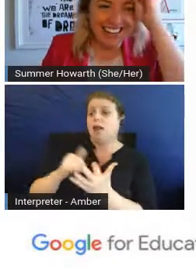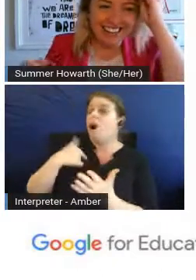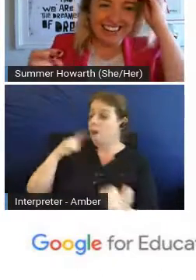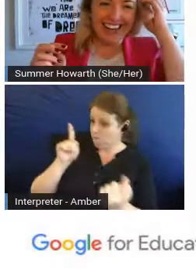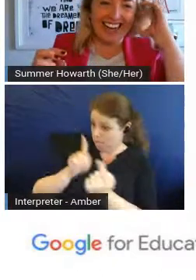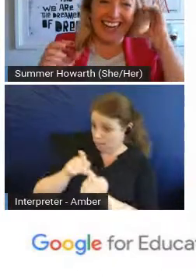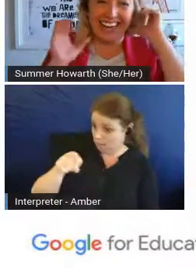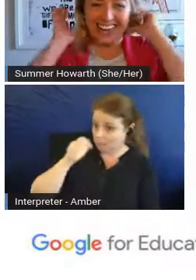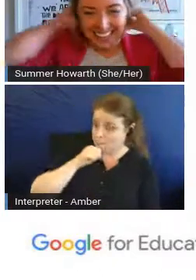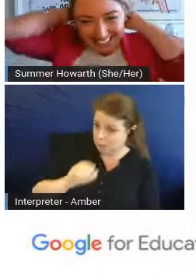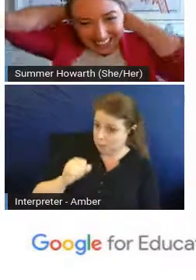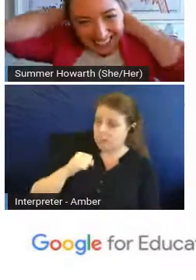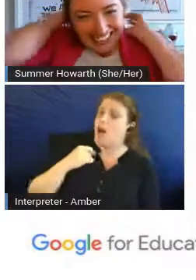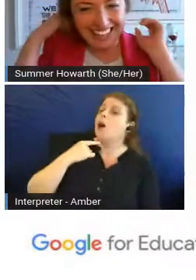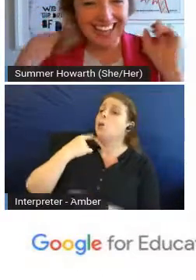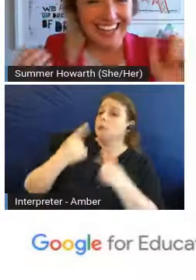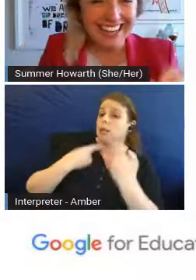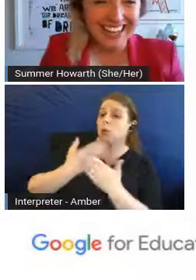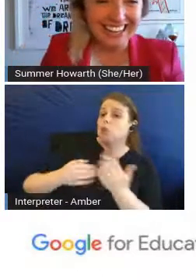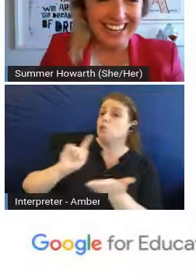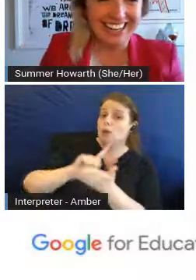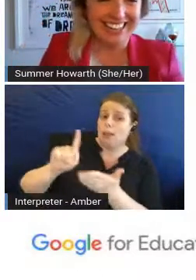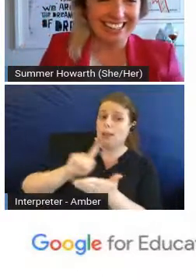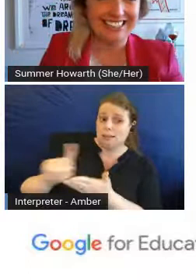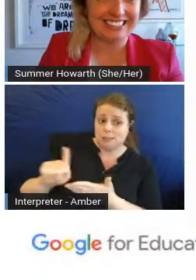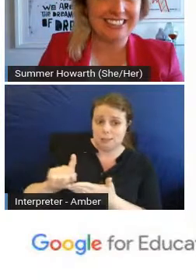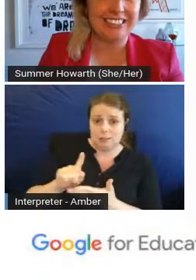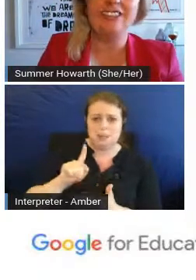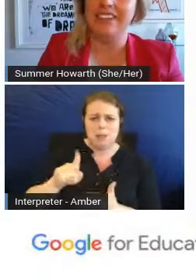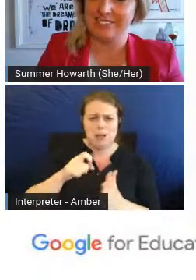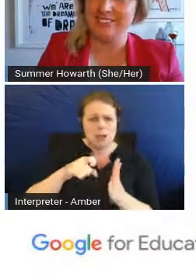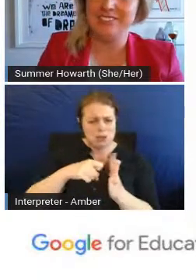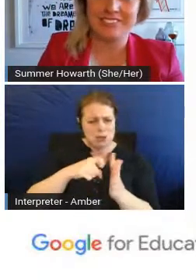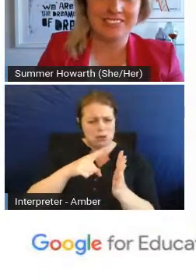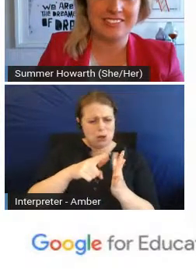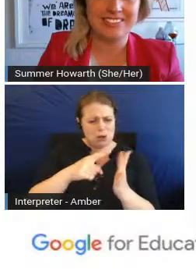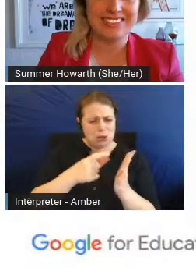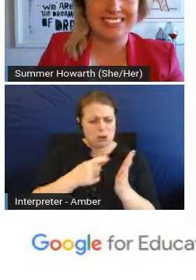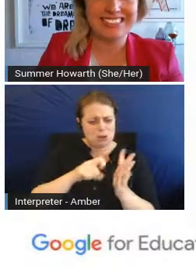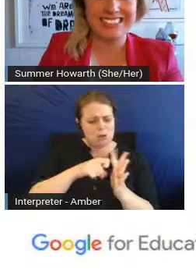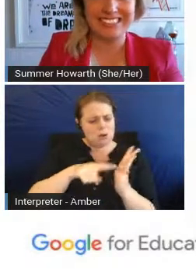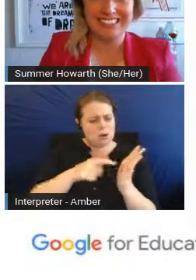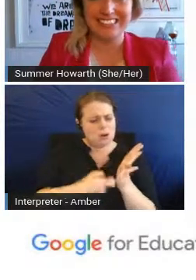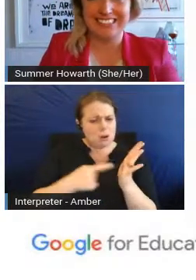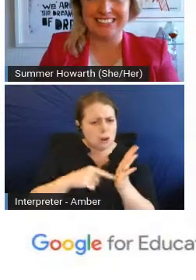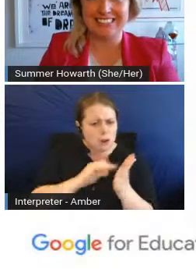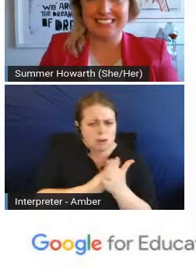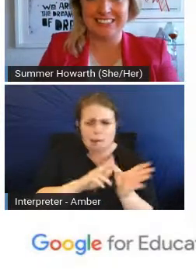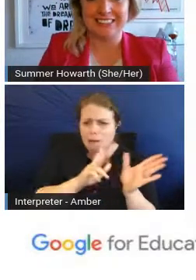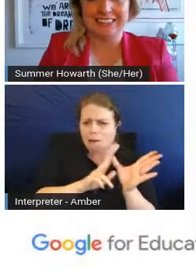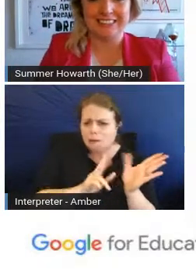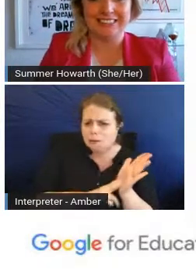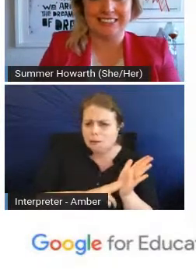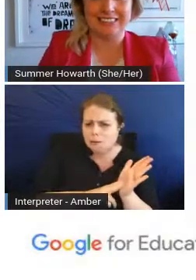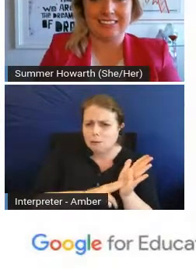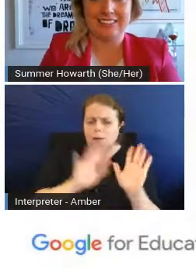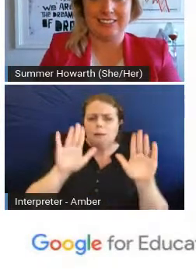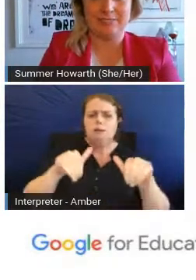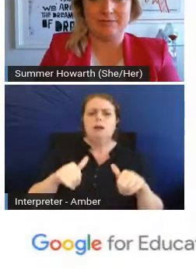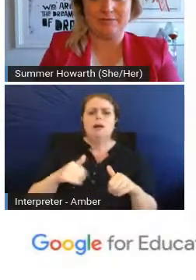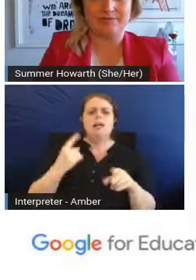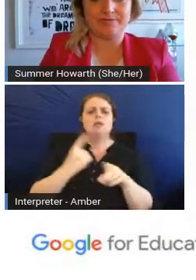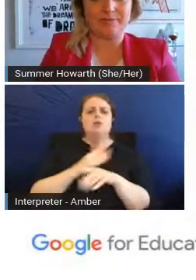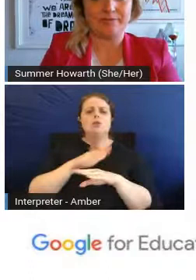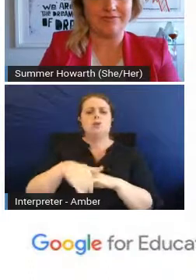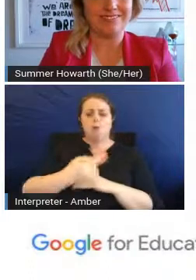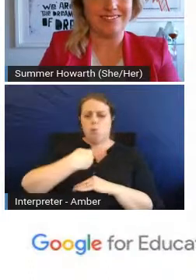later. But Kurt Hahn, I think it is. So anyway, he talks about we are passengers, not crew.